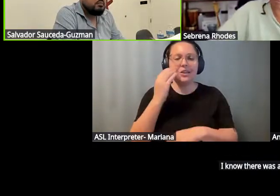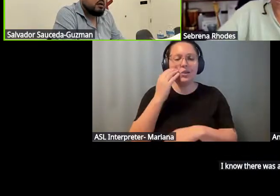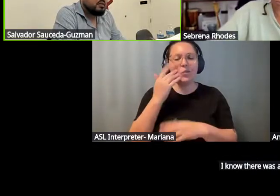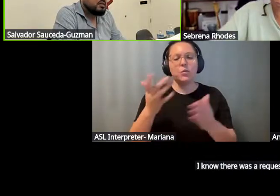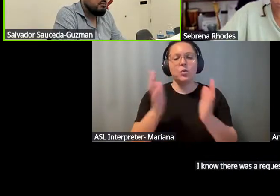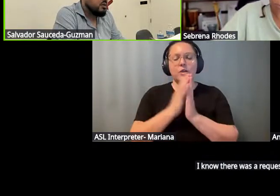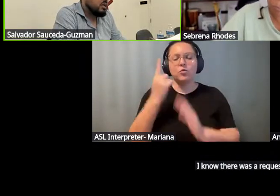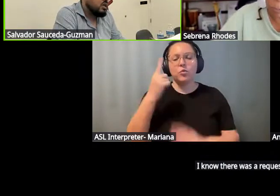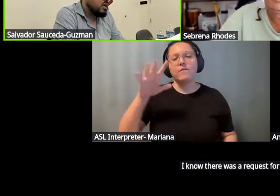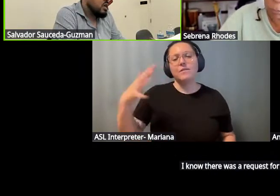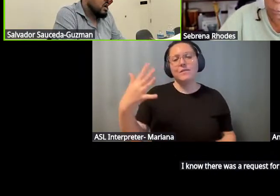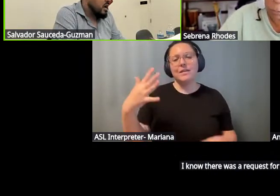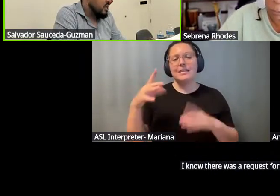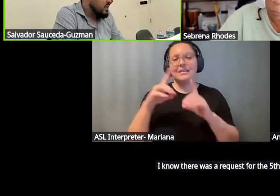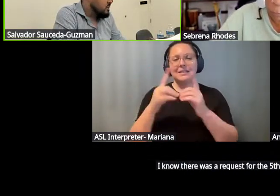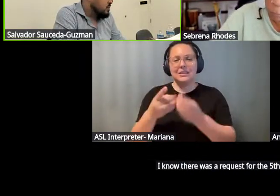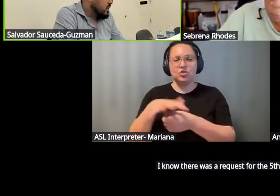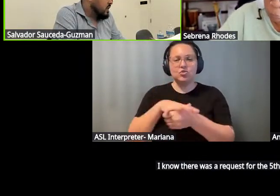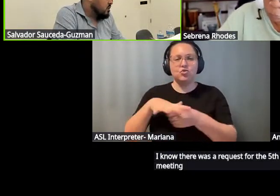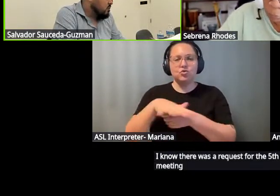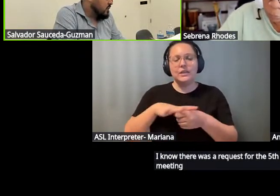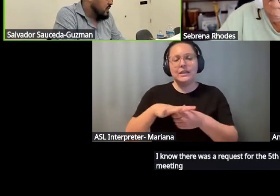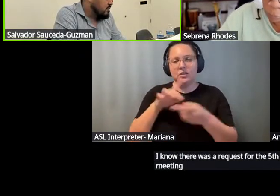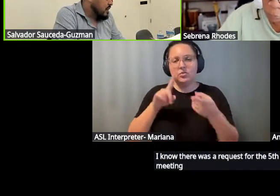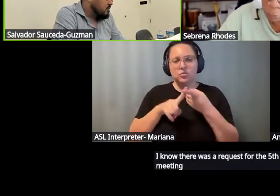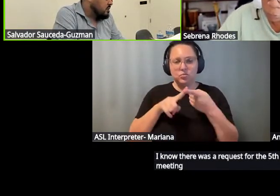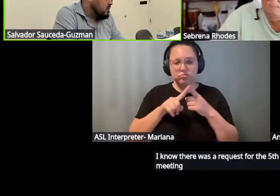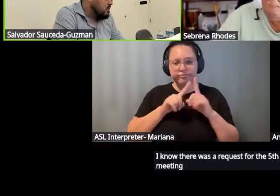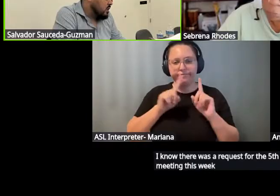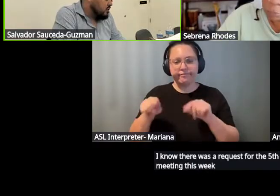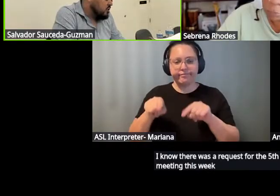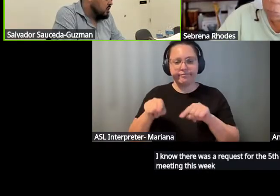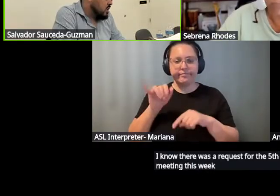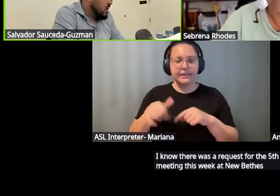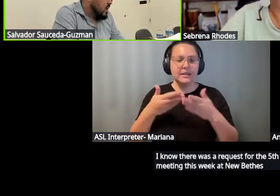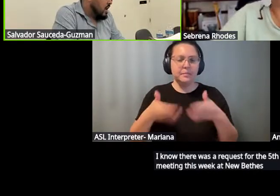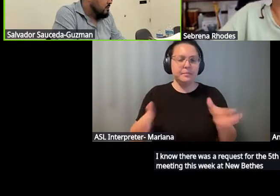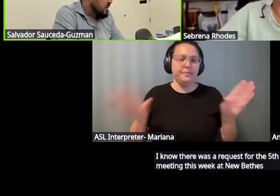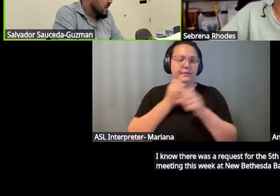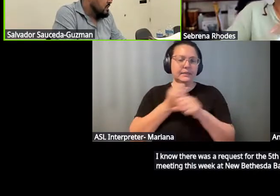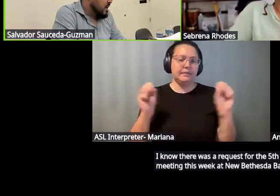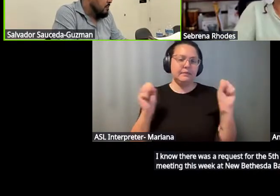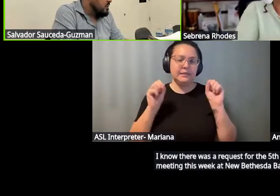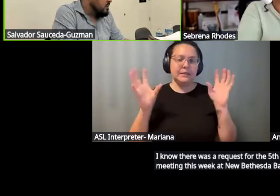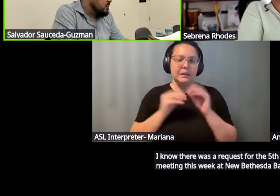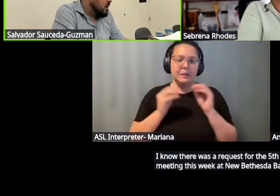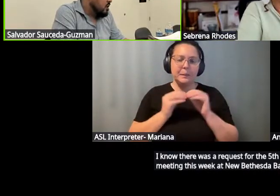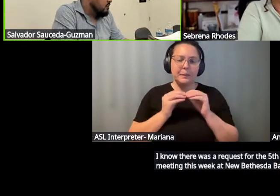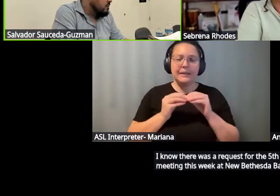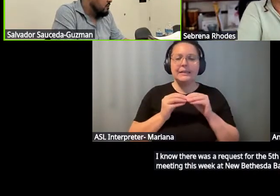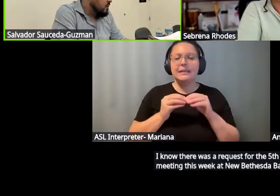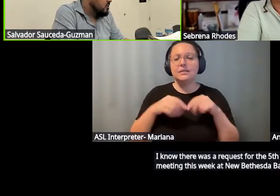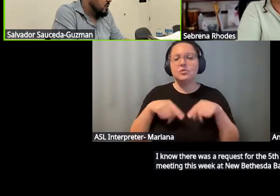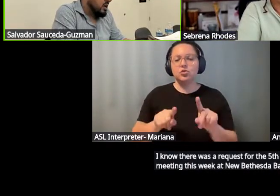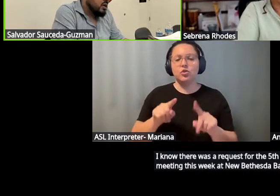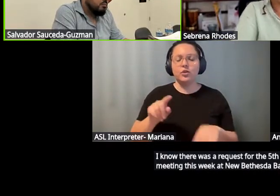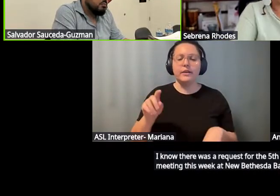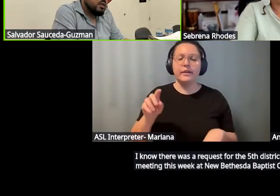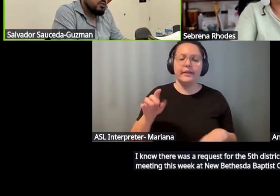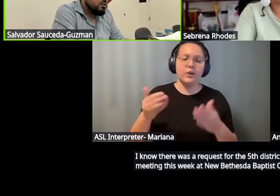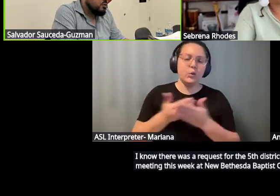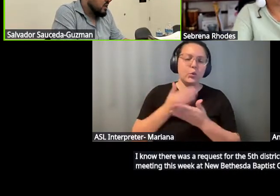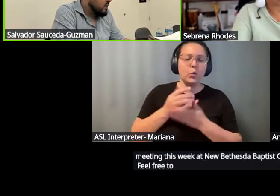to attend a public safety meeting this week at New Bethesda Baptist Church. So that is happening tomorrow. Feel free